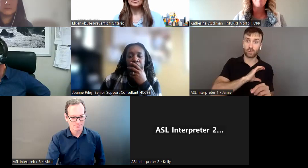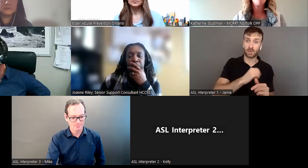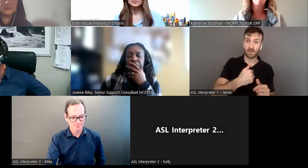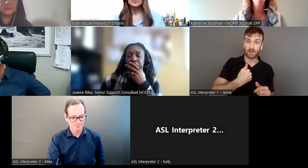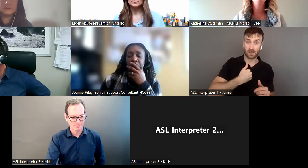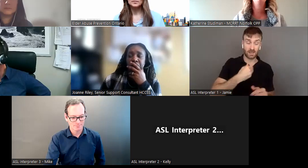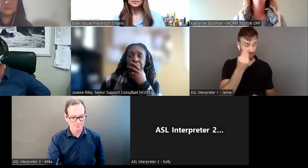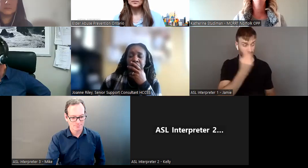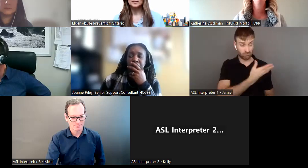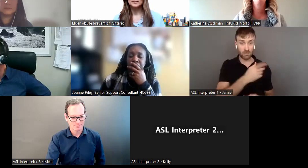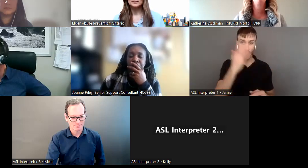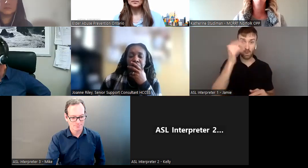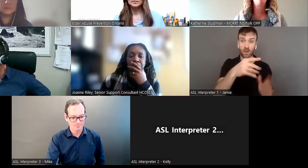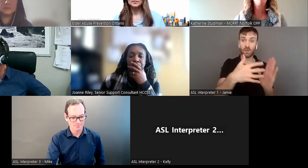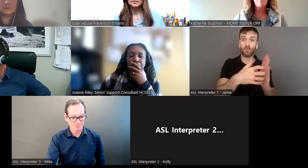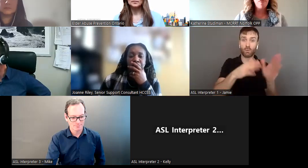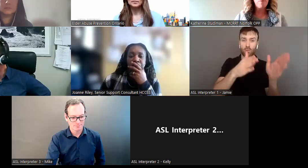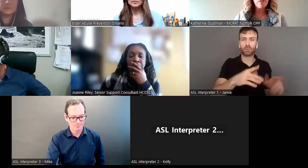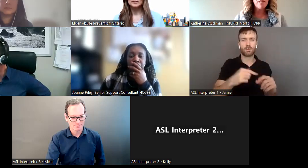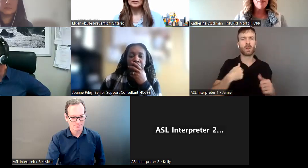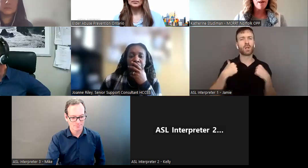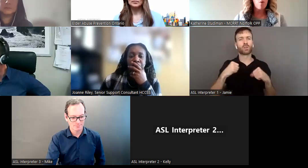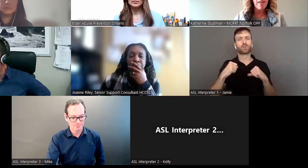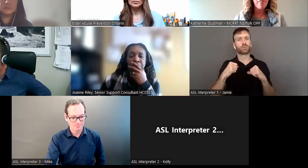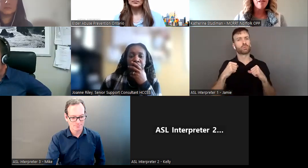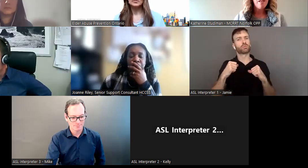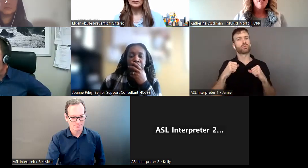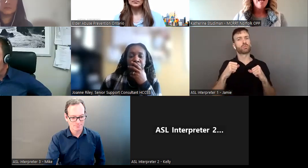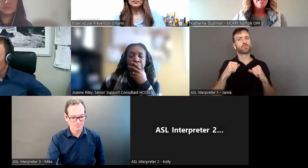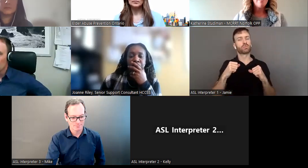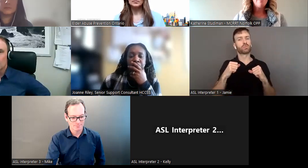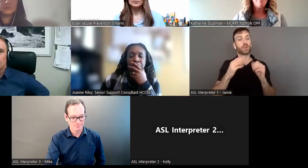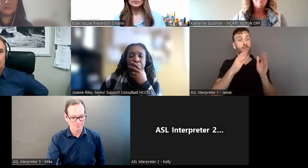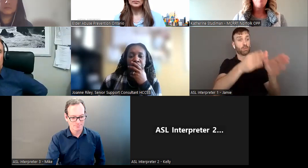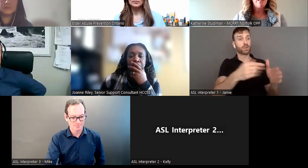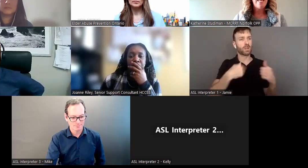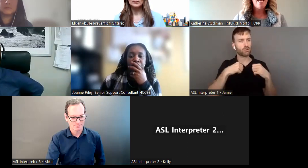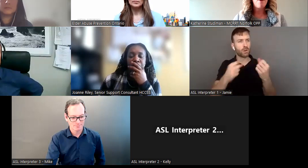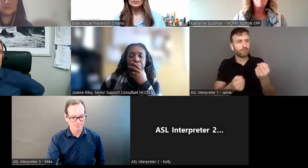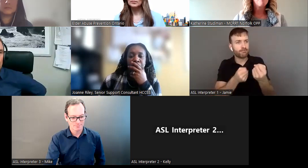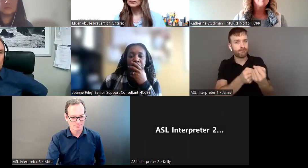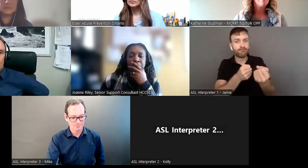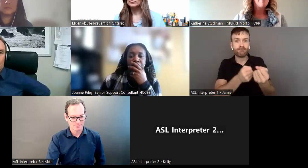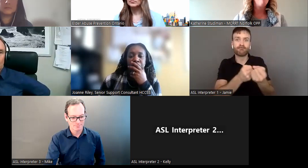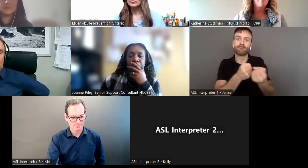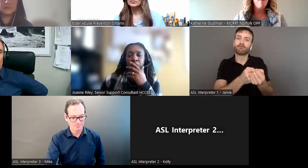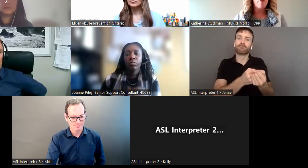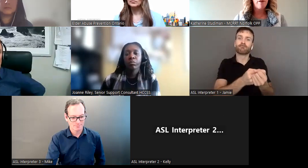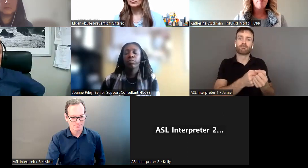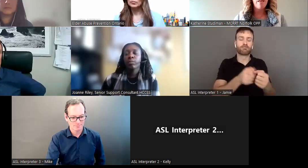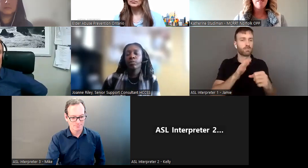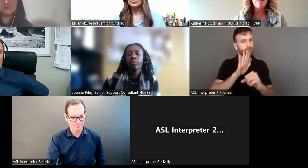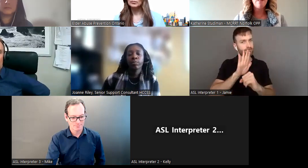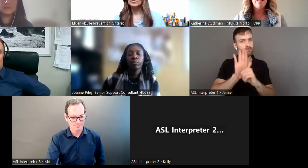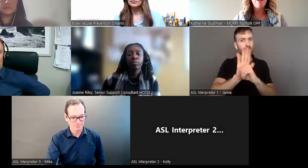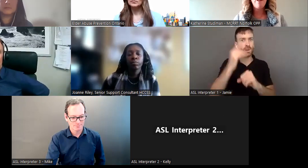person? But I try and do that in a supportive role with the person that I'm with, and really advocate for